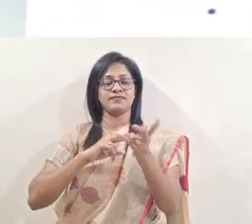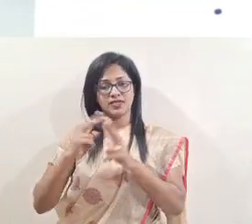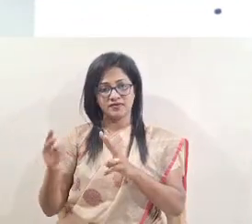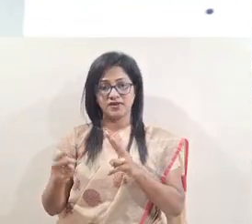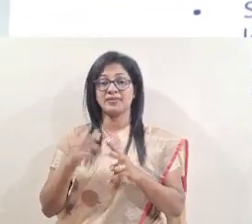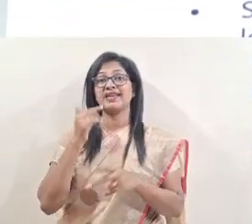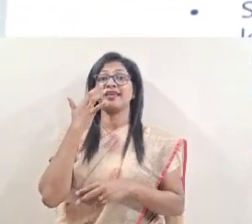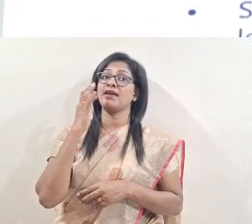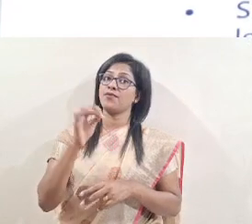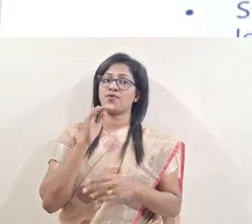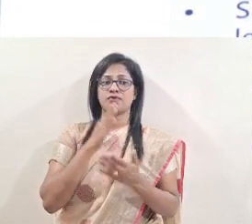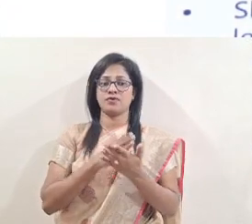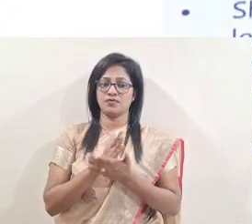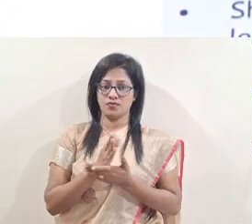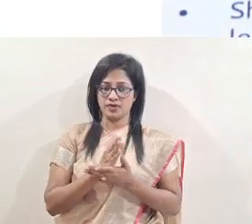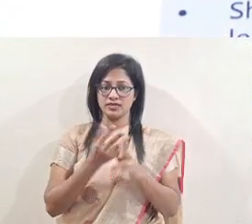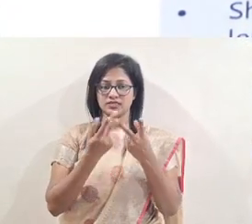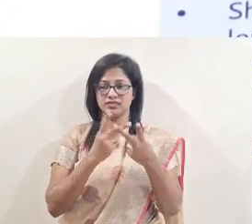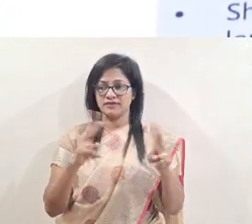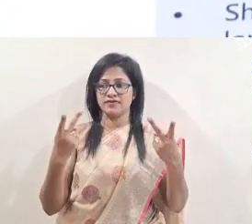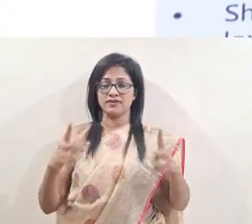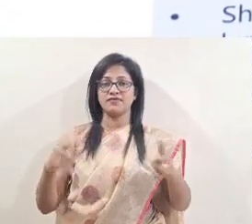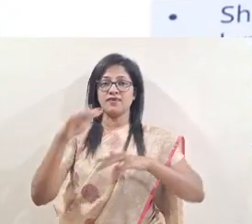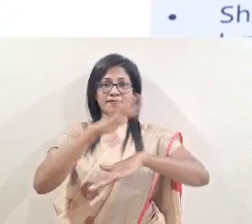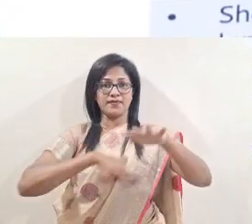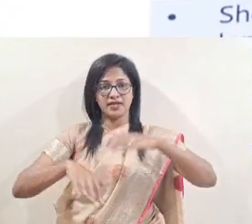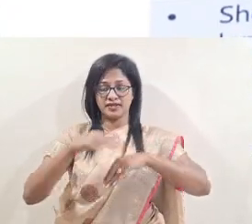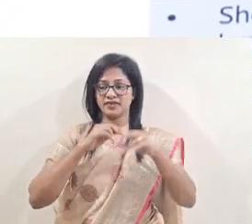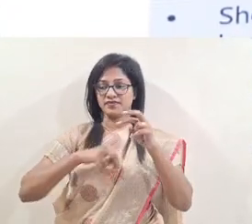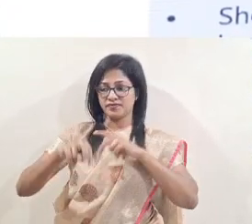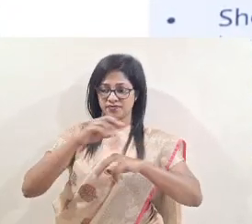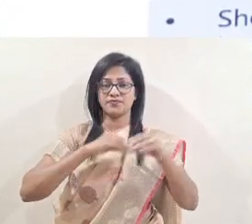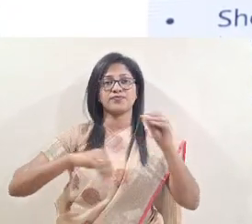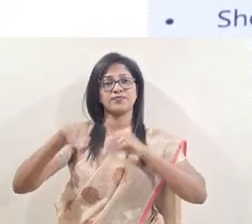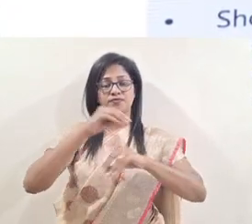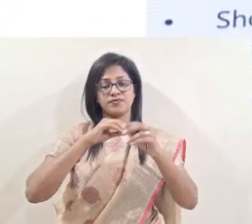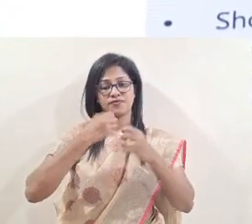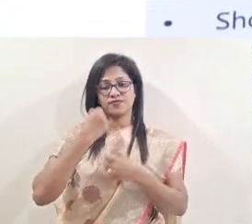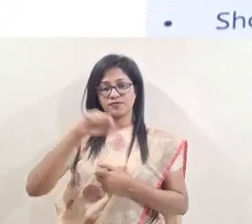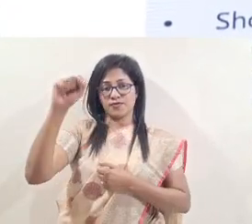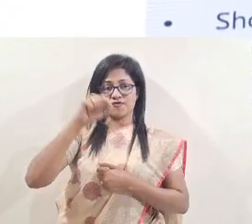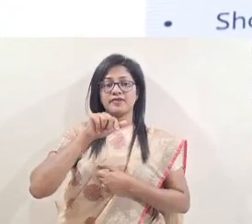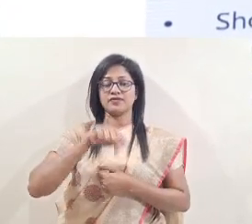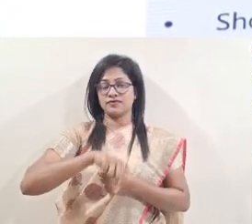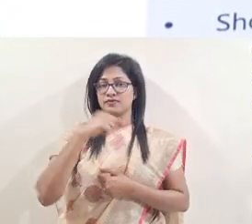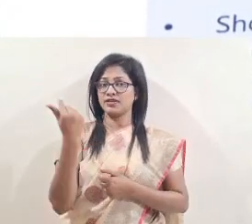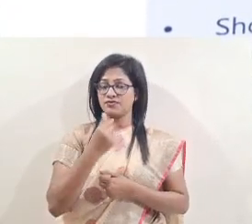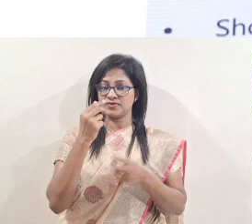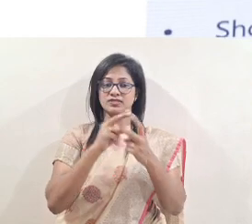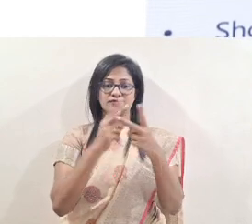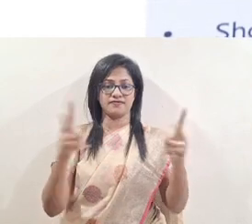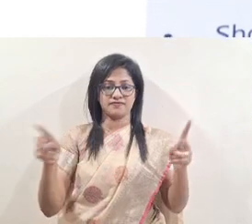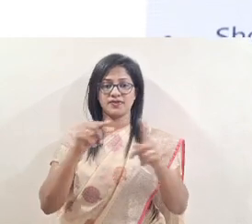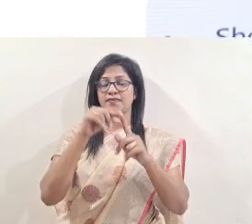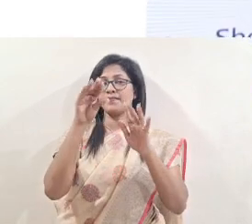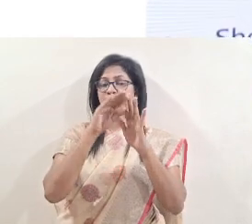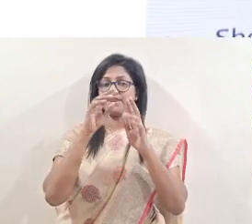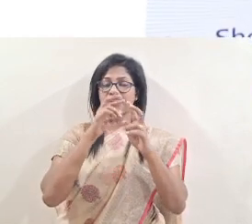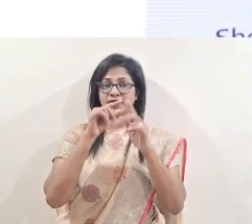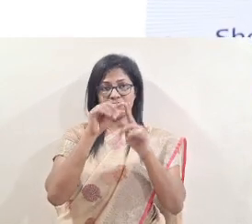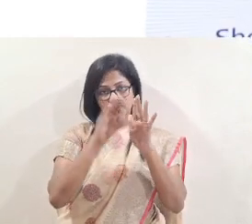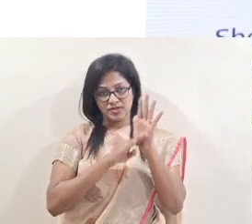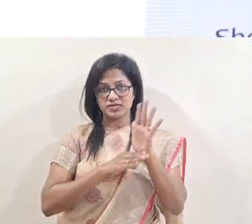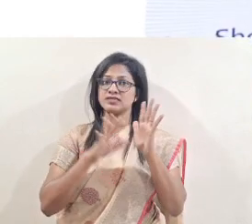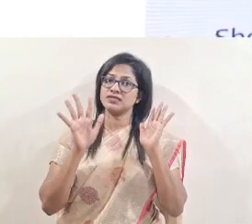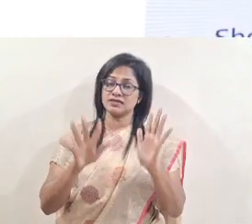the different planning movements which are implemented today in various planning policies. And one of the key benefits of it is, we all know